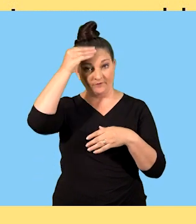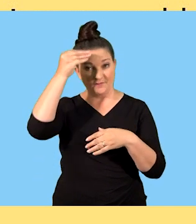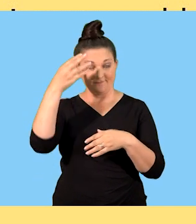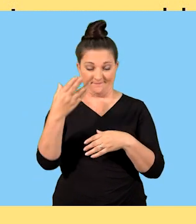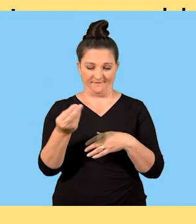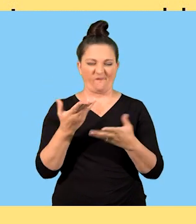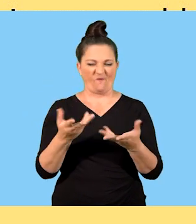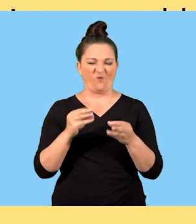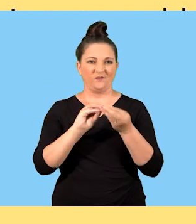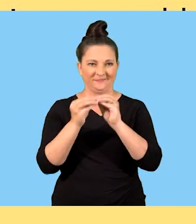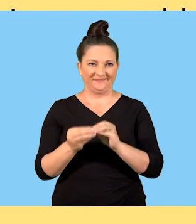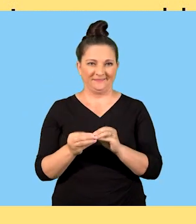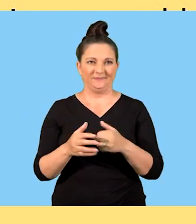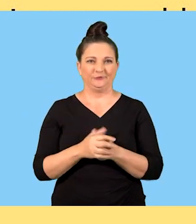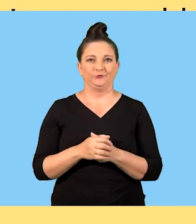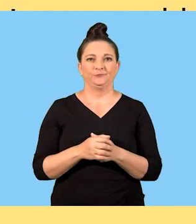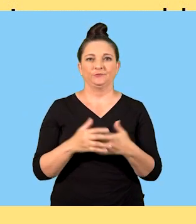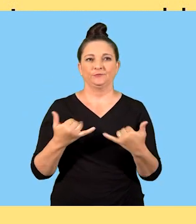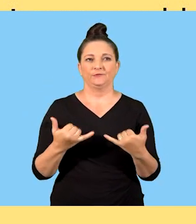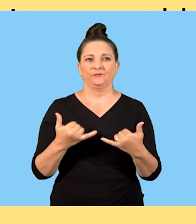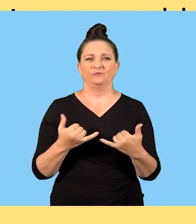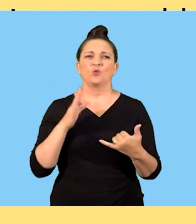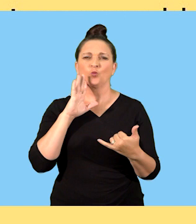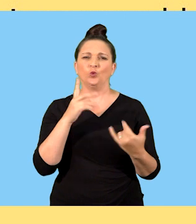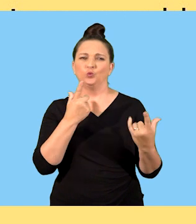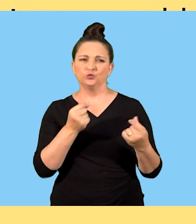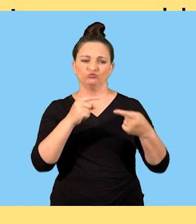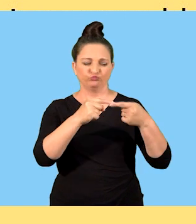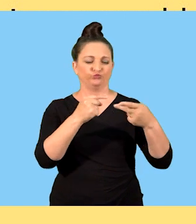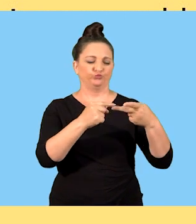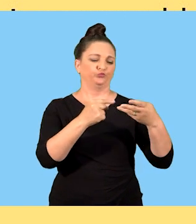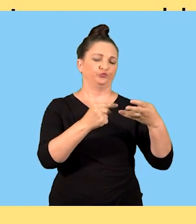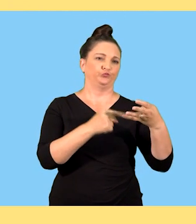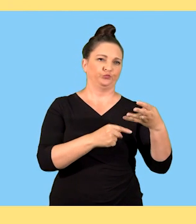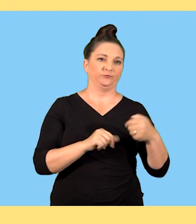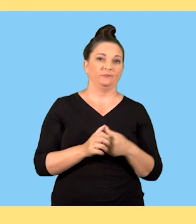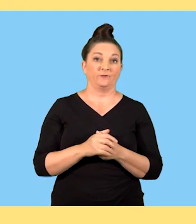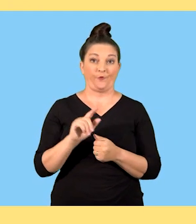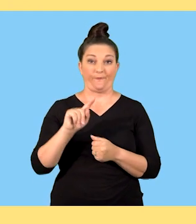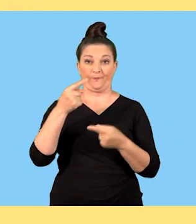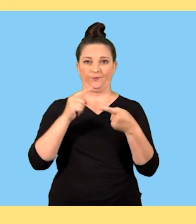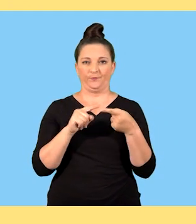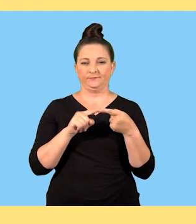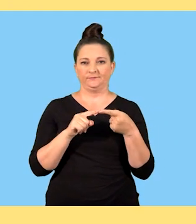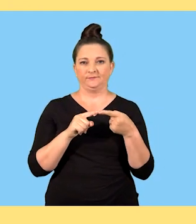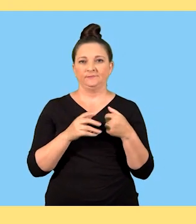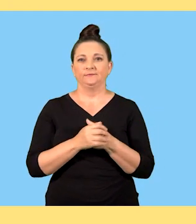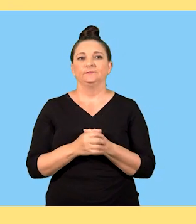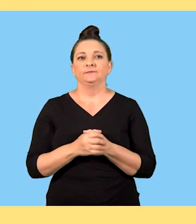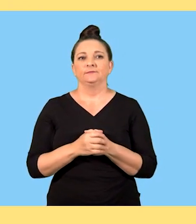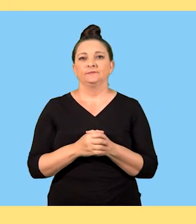adjustments. All right, so I'm not going to read them, but we're going to do them individually. Let's begin with the first one. It